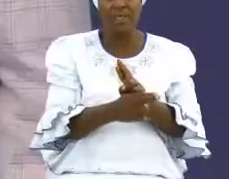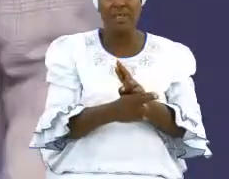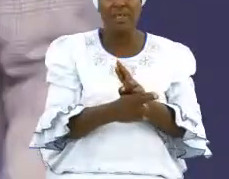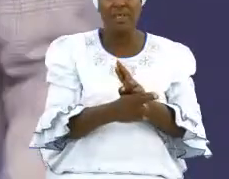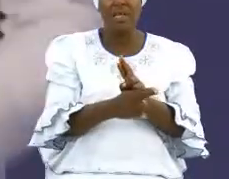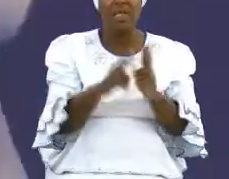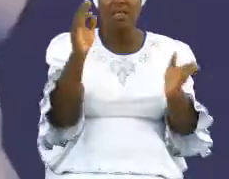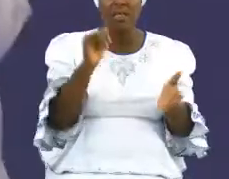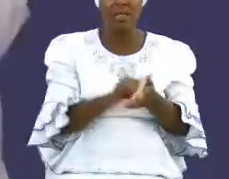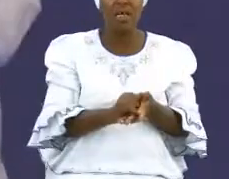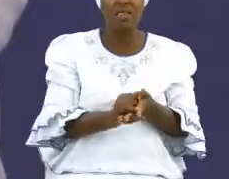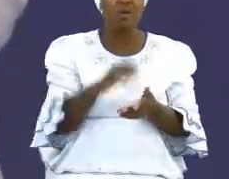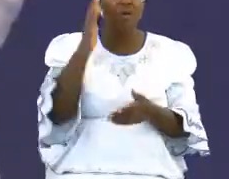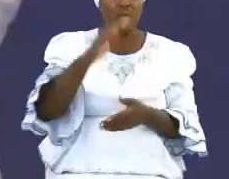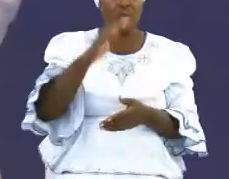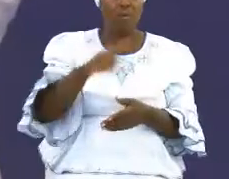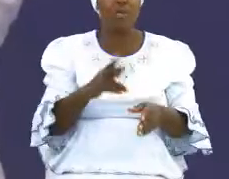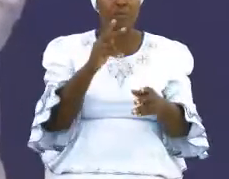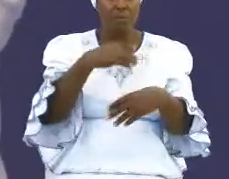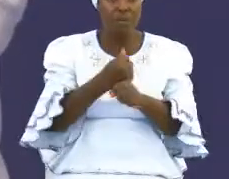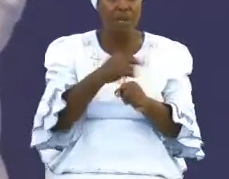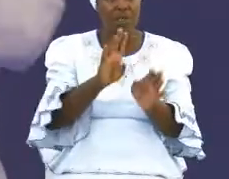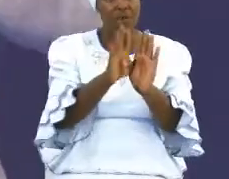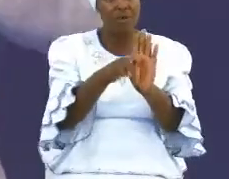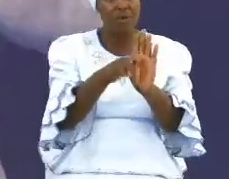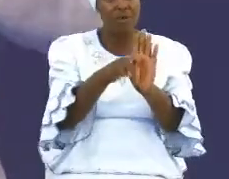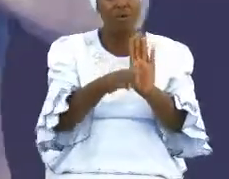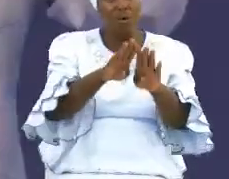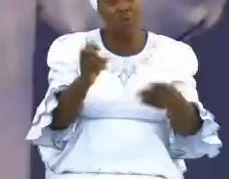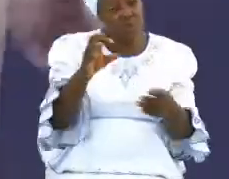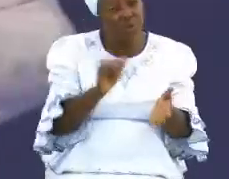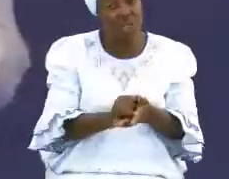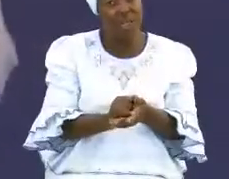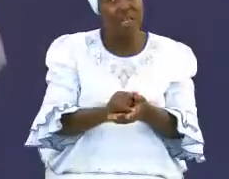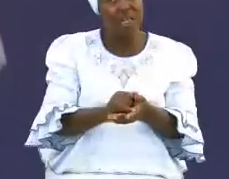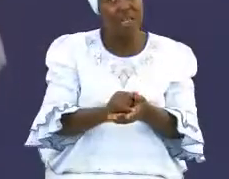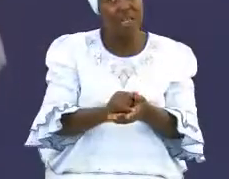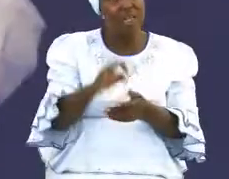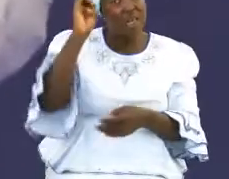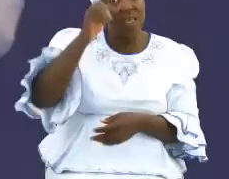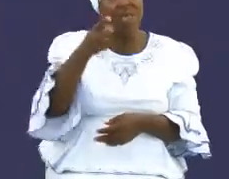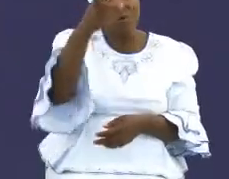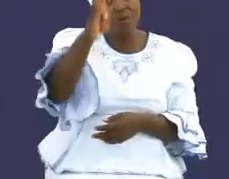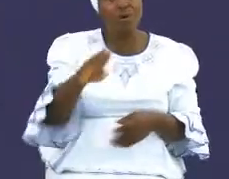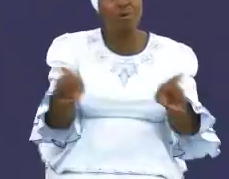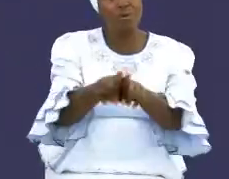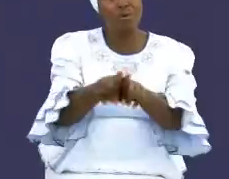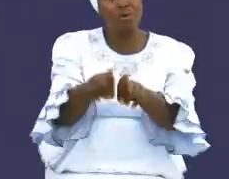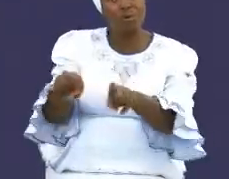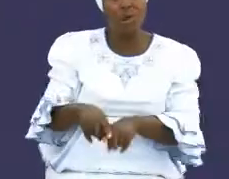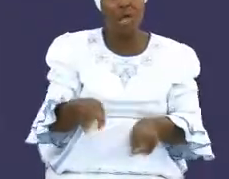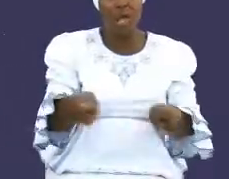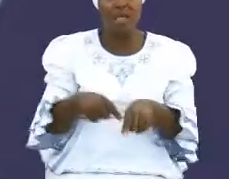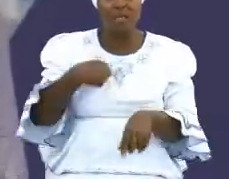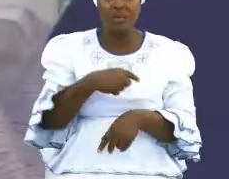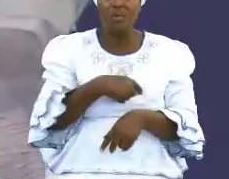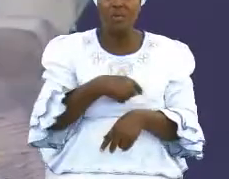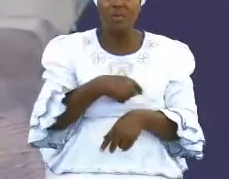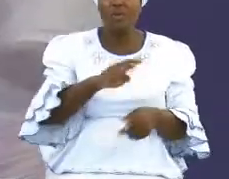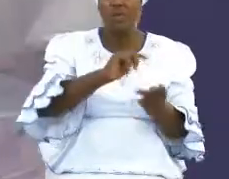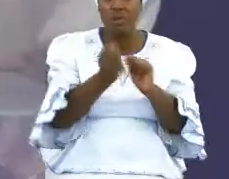door open so that he, God, also, as we turn and repent, he will